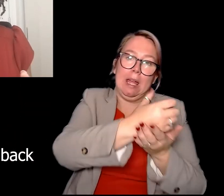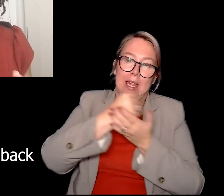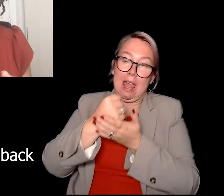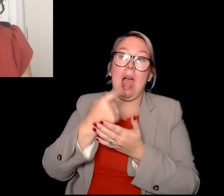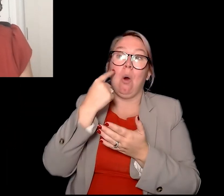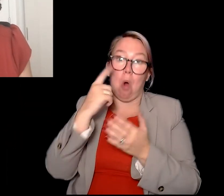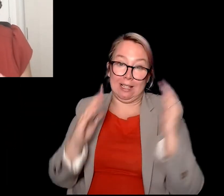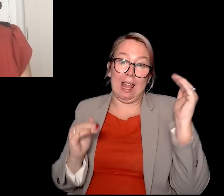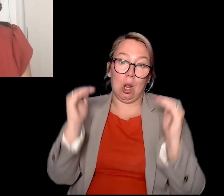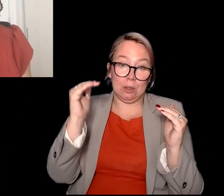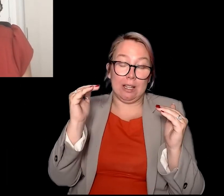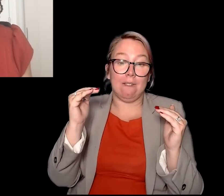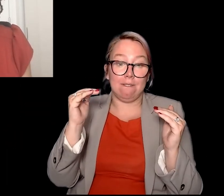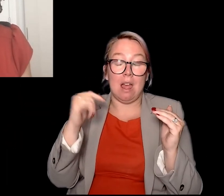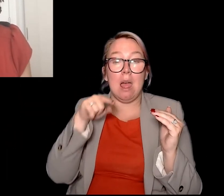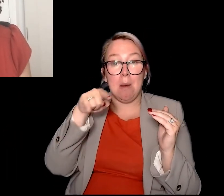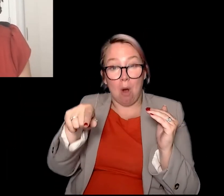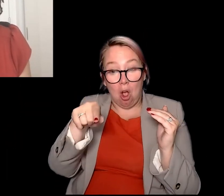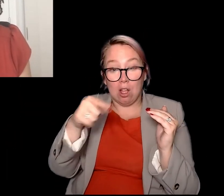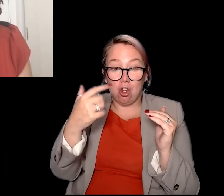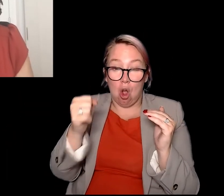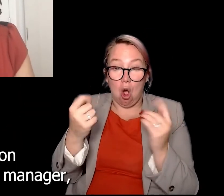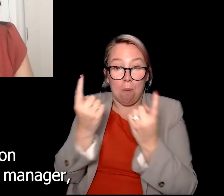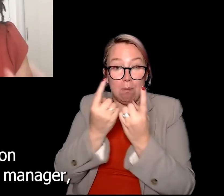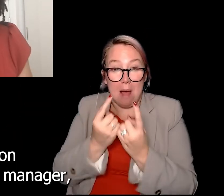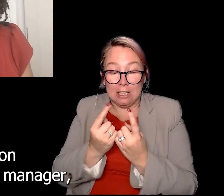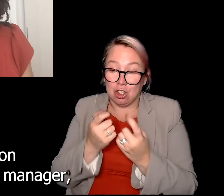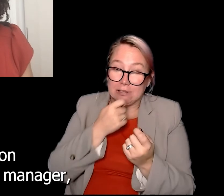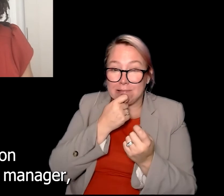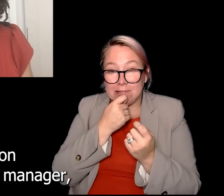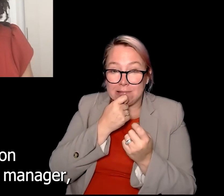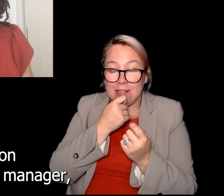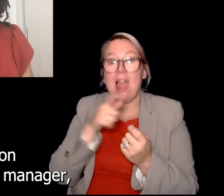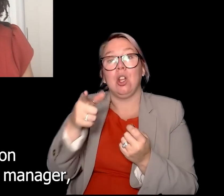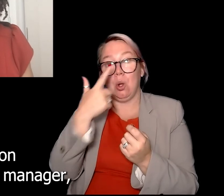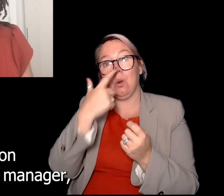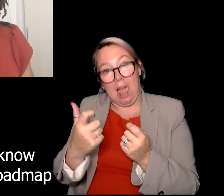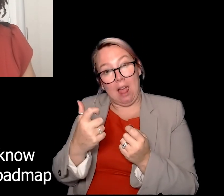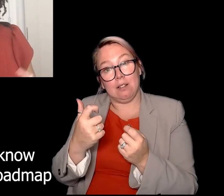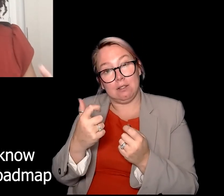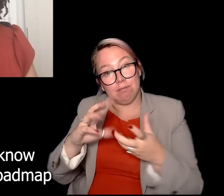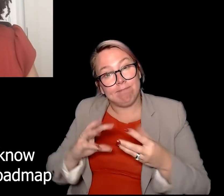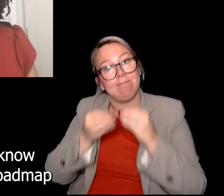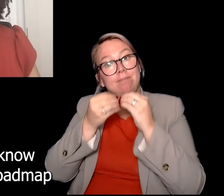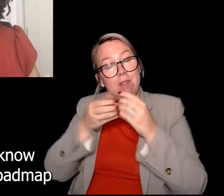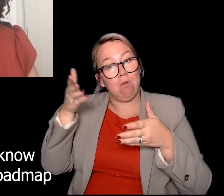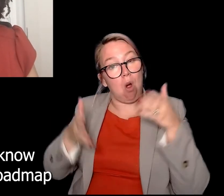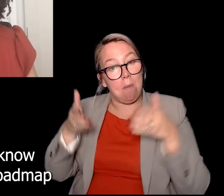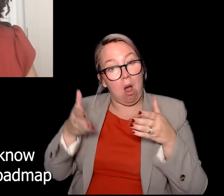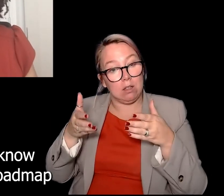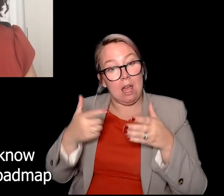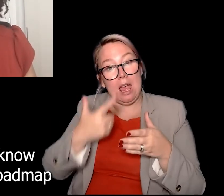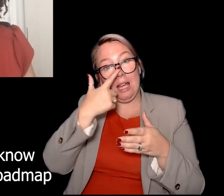so valuable to open our eyes to being inclusive. But I will say that if you have that intention in the beginning, you're a product manager, that you can pursue and know